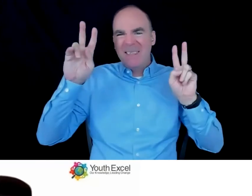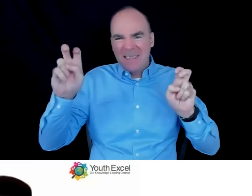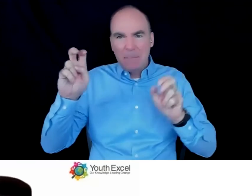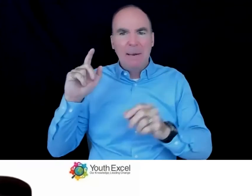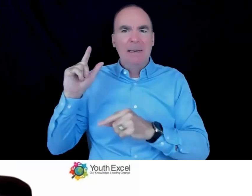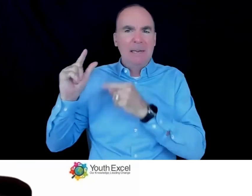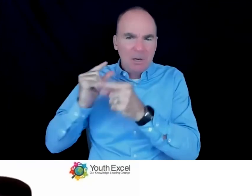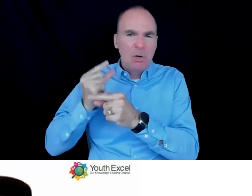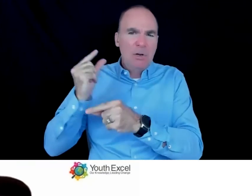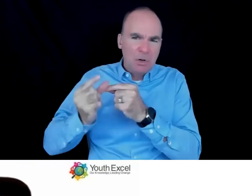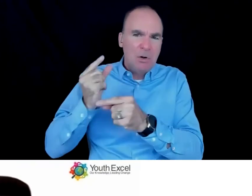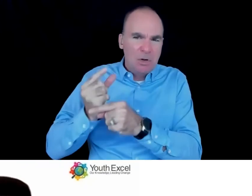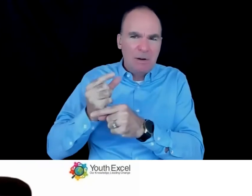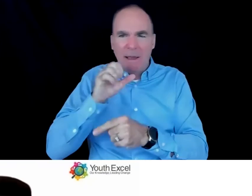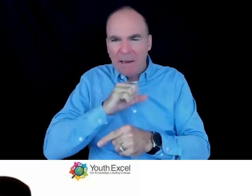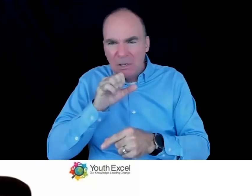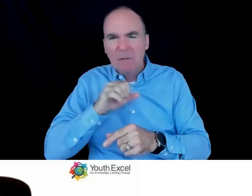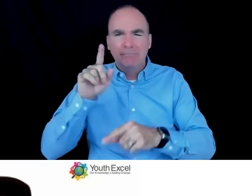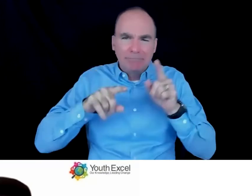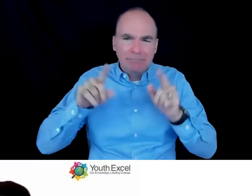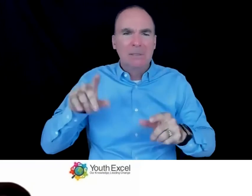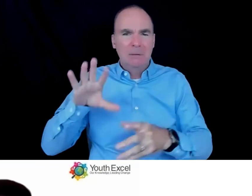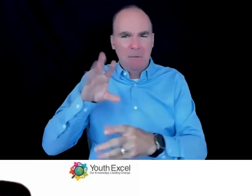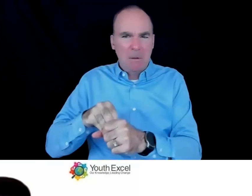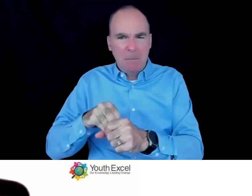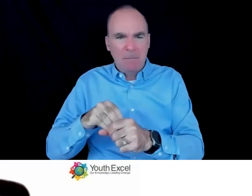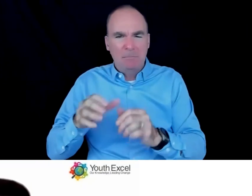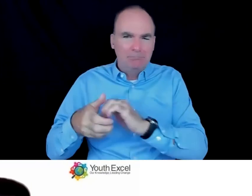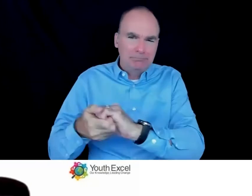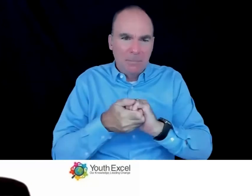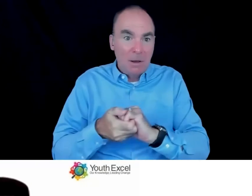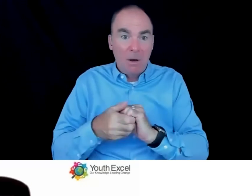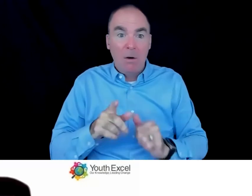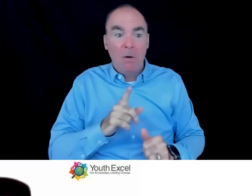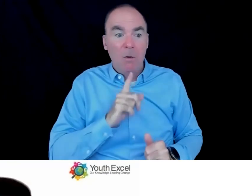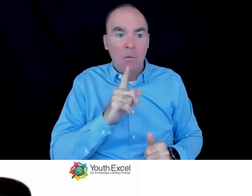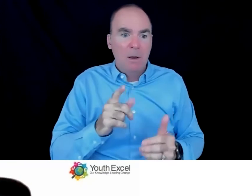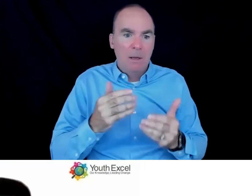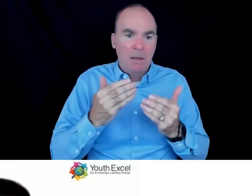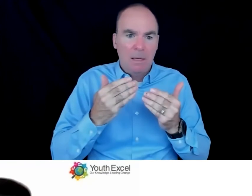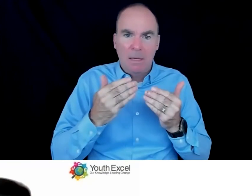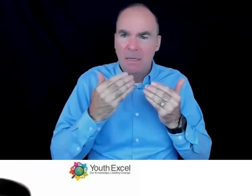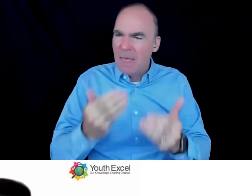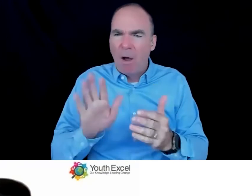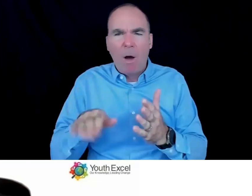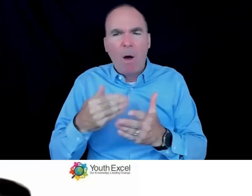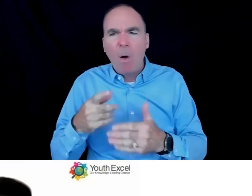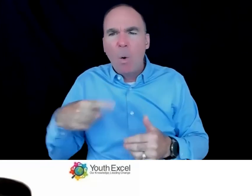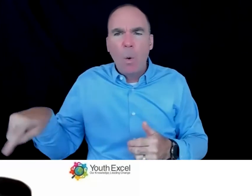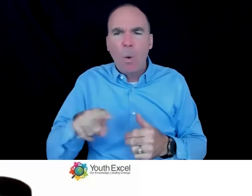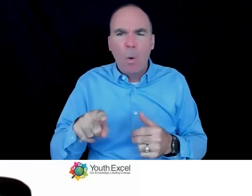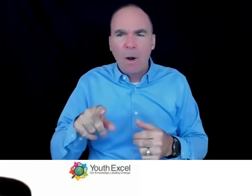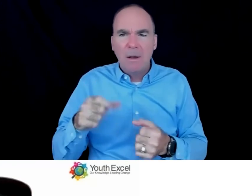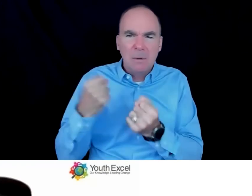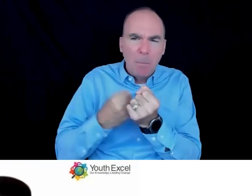this particular event would not have been possible without the incredible partners who really worked tirelessly to make this particular bit possible.